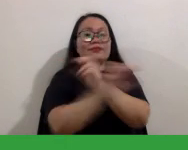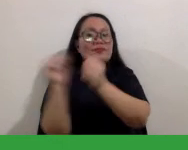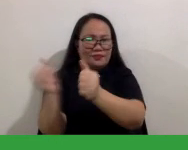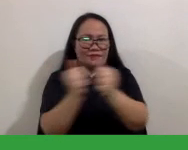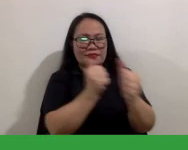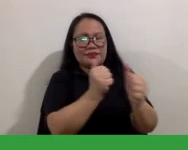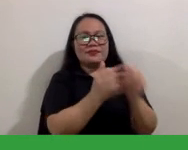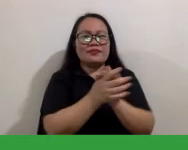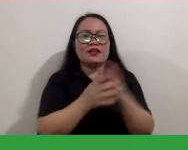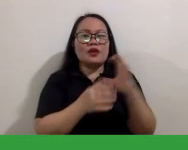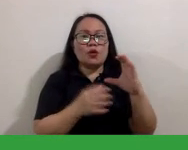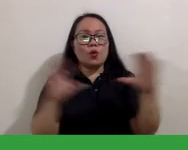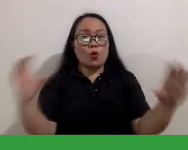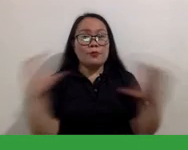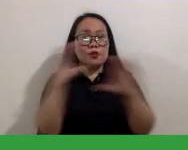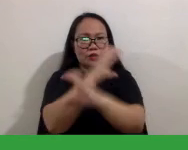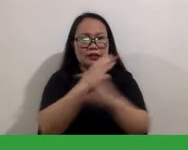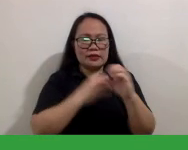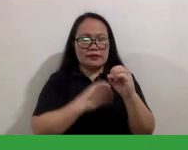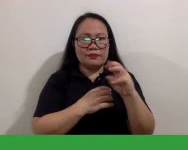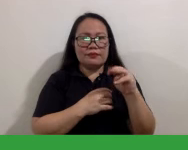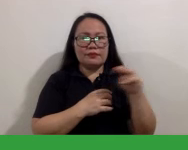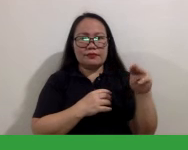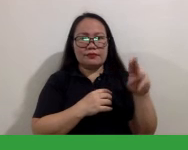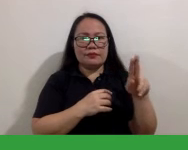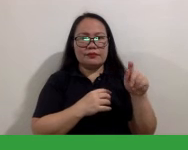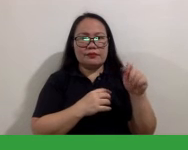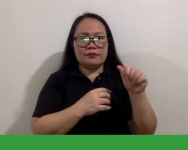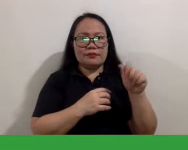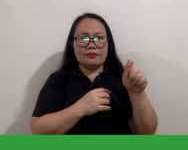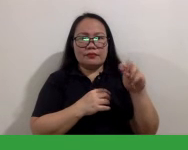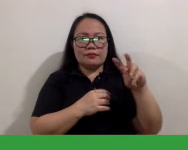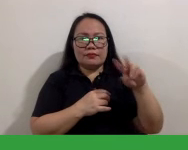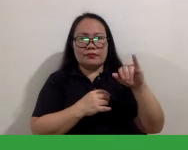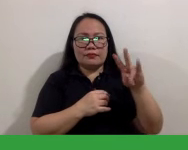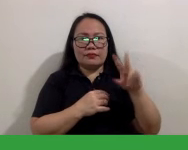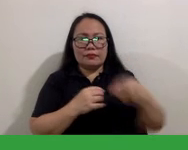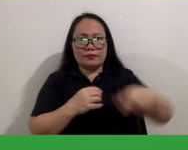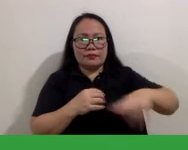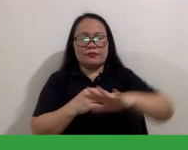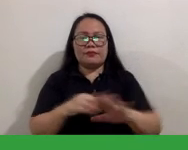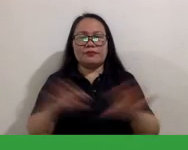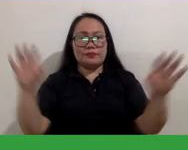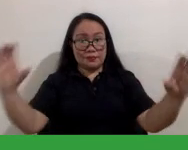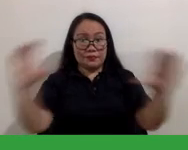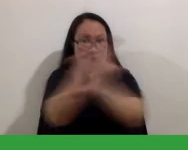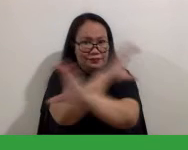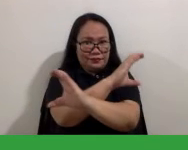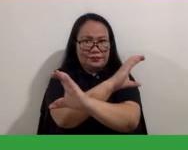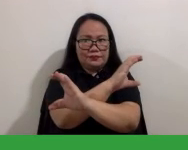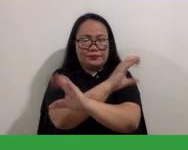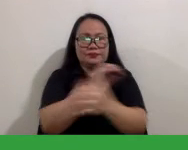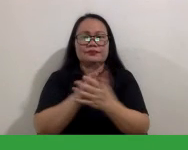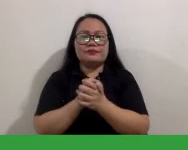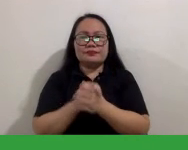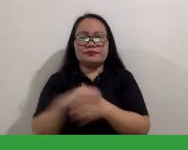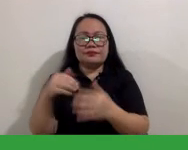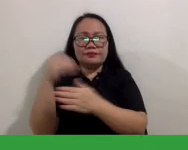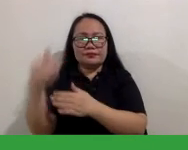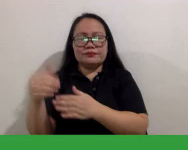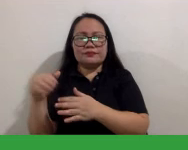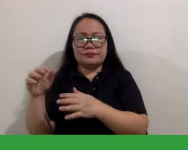Yes, aayusin lang natin o rearrange natin yung kanyang order. That will become 13